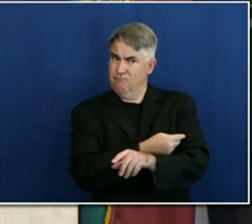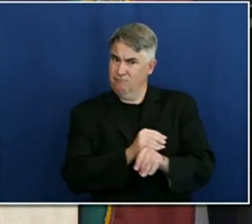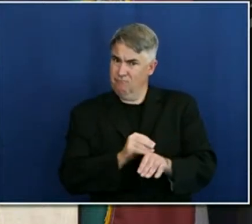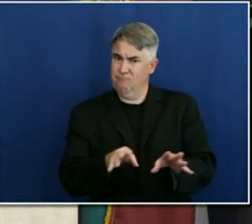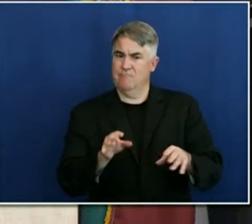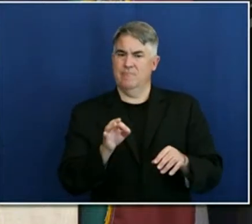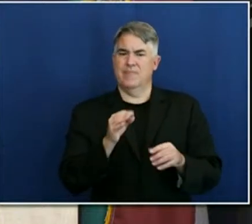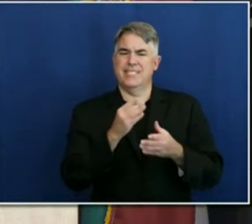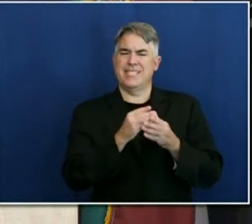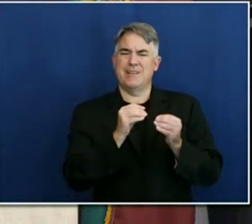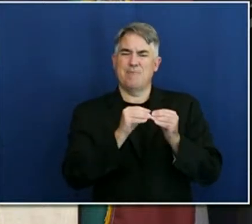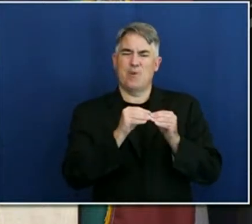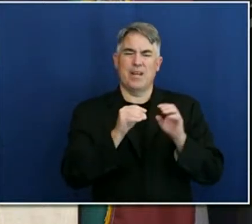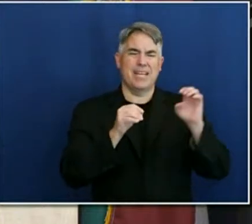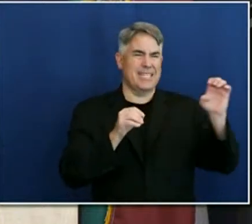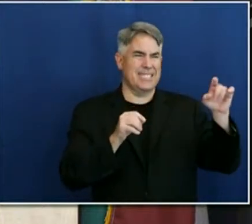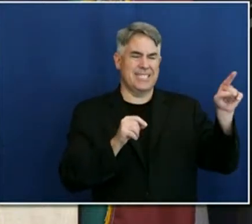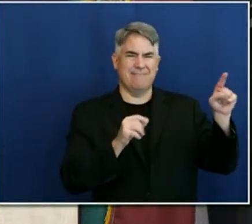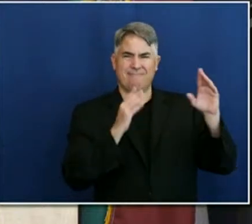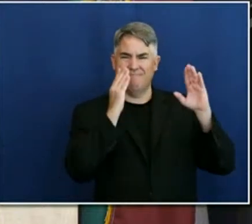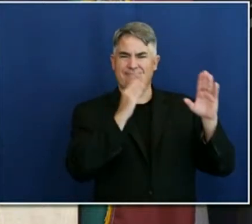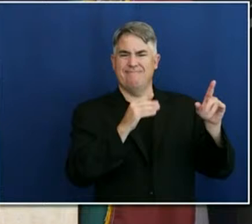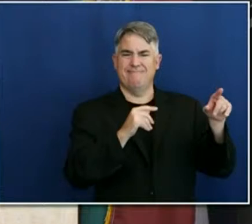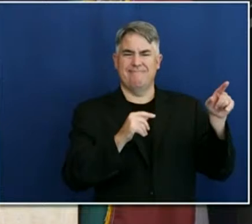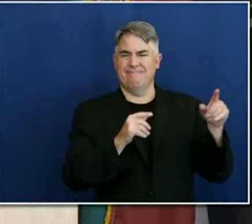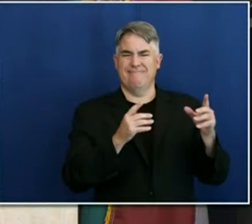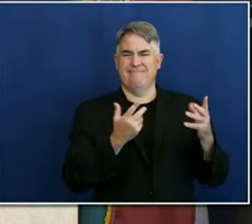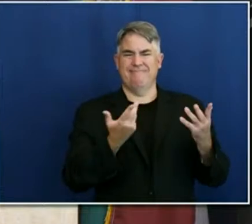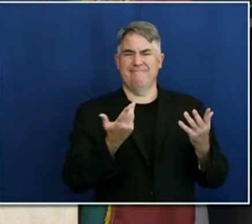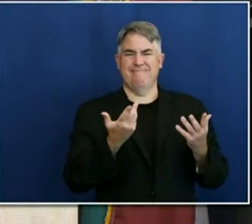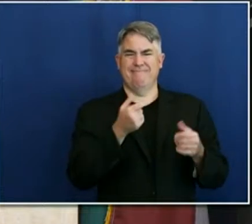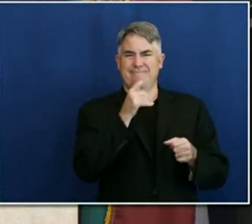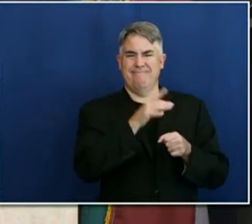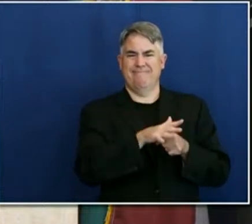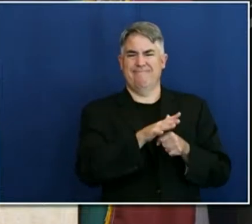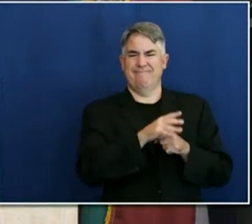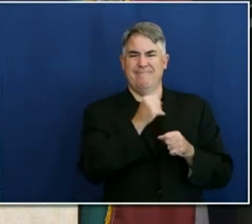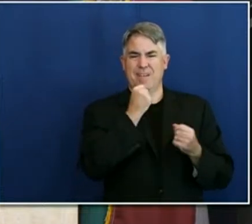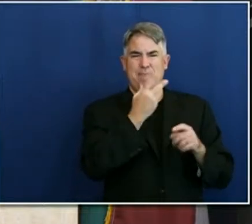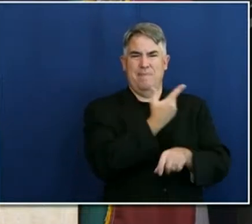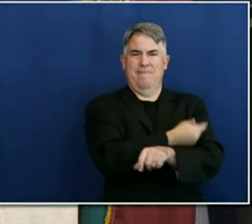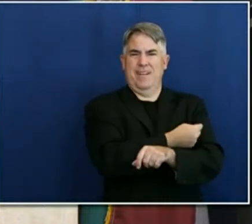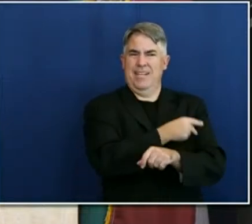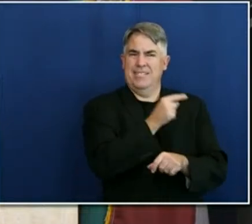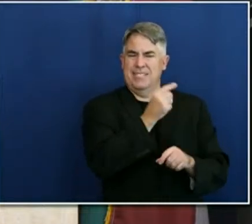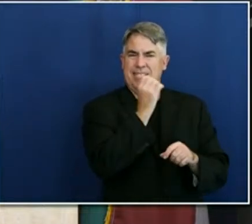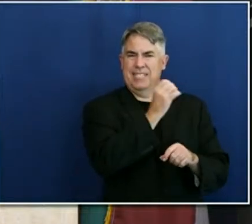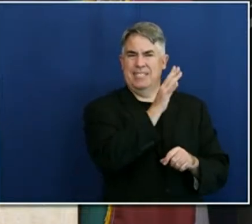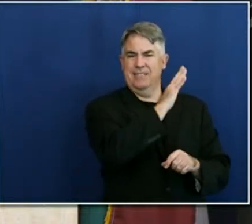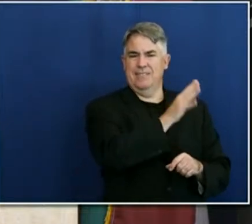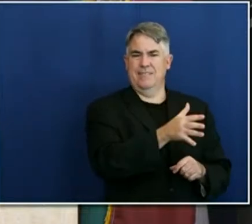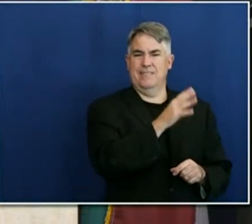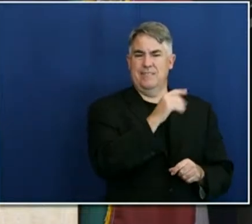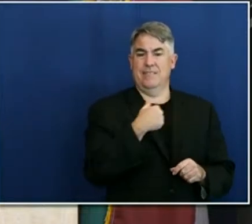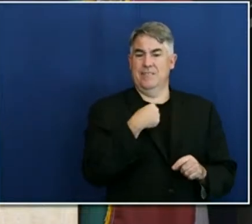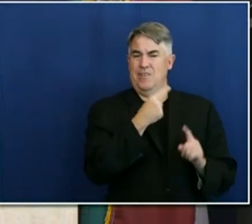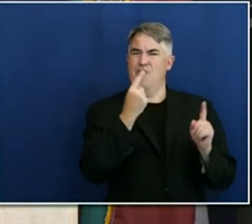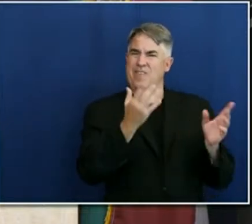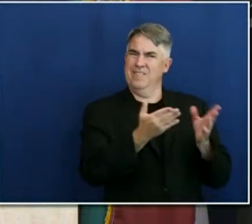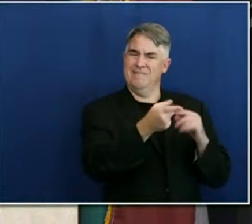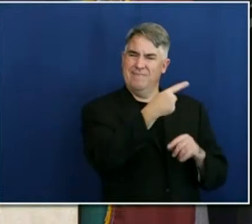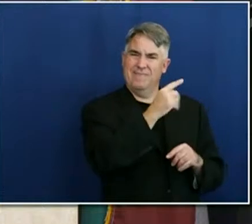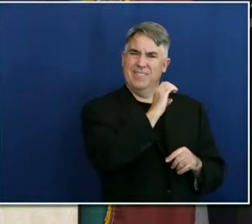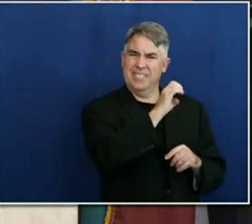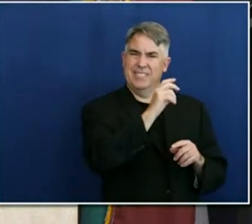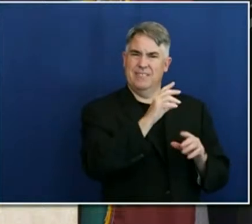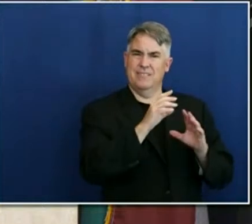some areas of East County have seen some really low utilization numbers. And so we're going to keep working with community groups, folks out